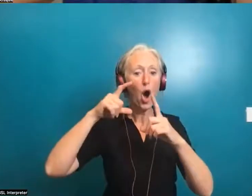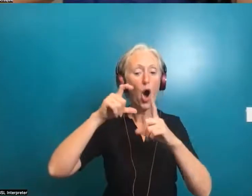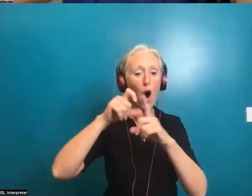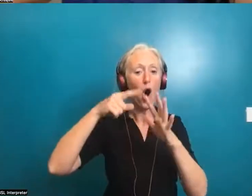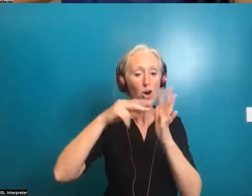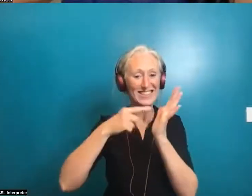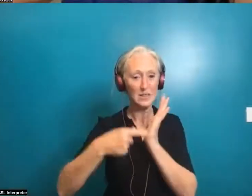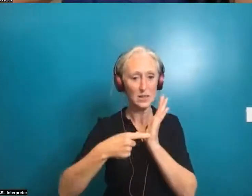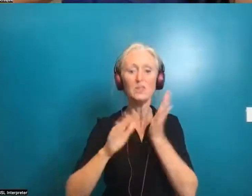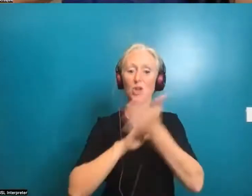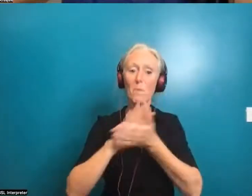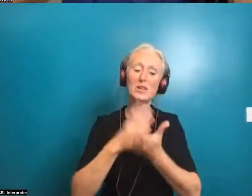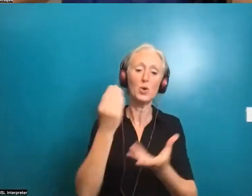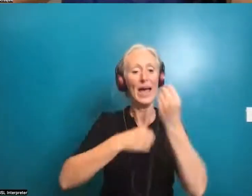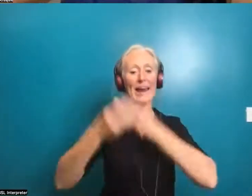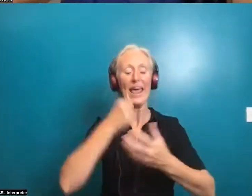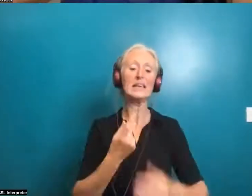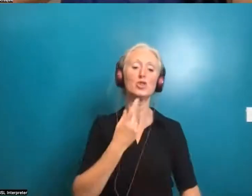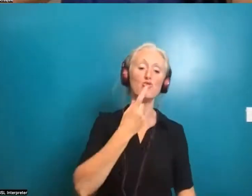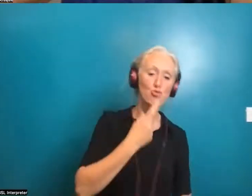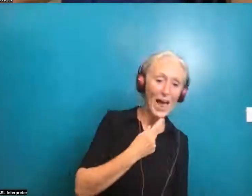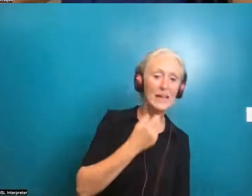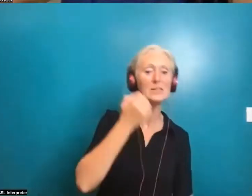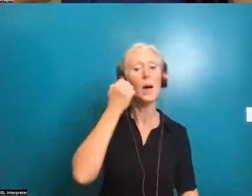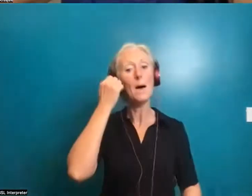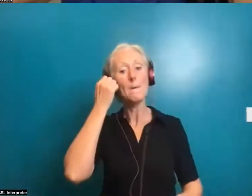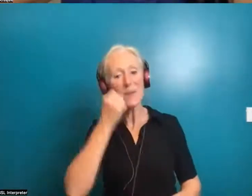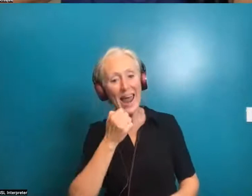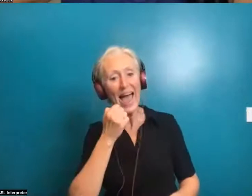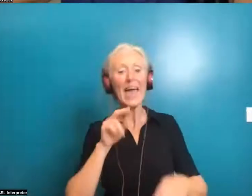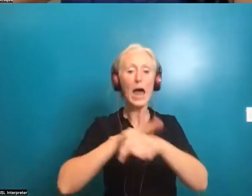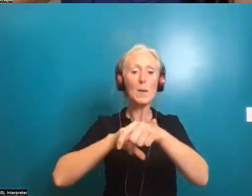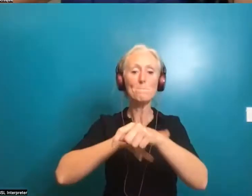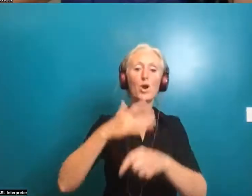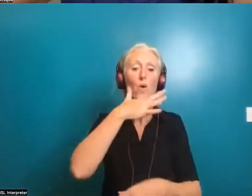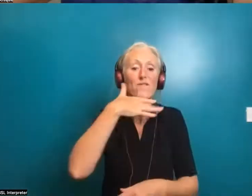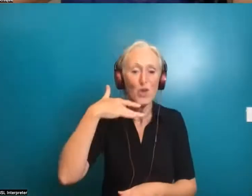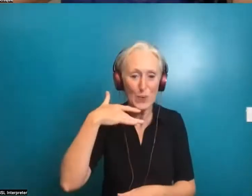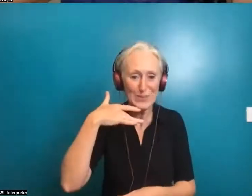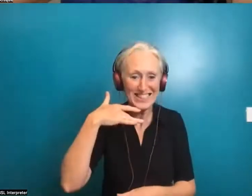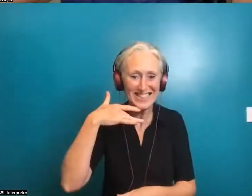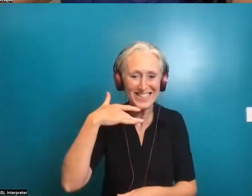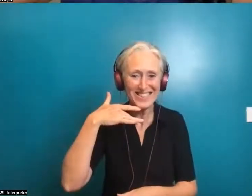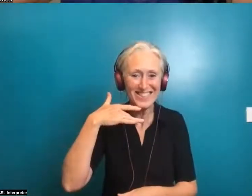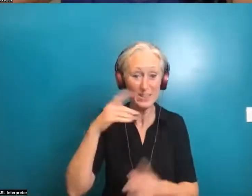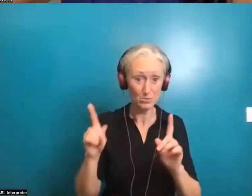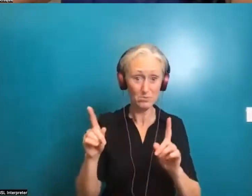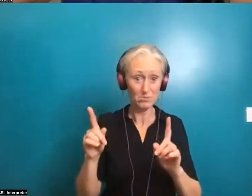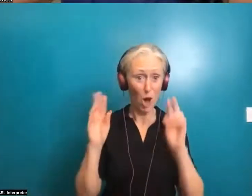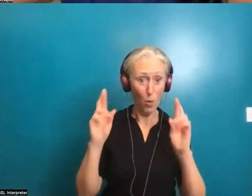all the red, black and blue fruit while we're waiting for the results. I hope that answers the